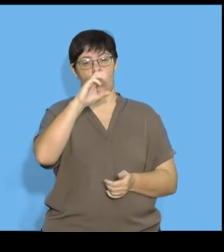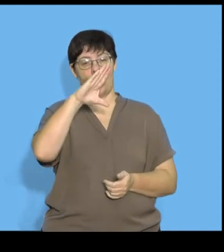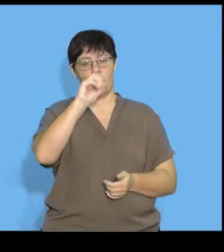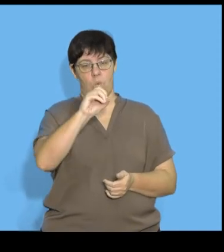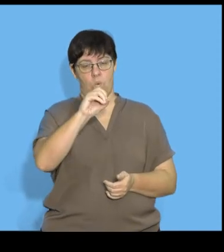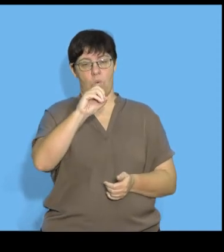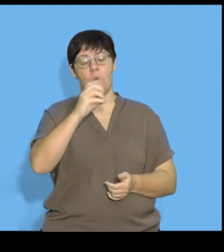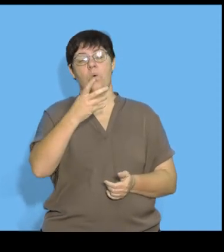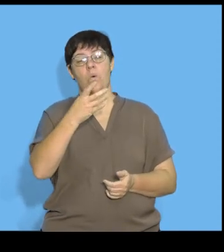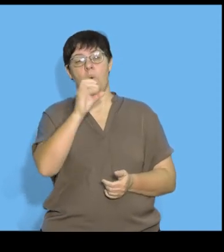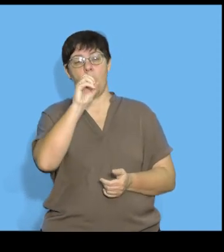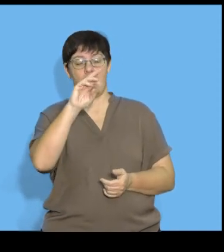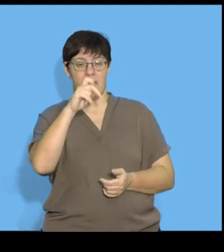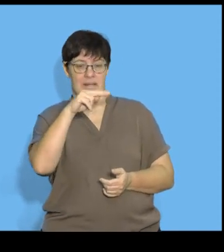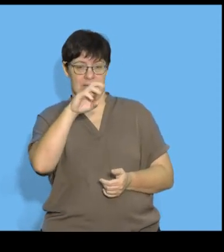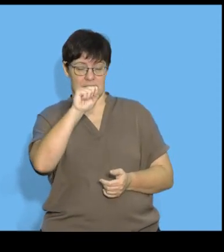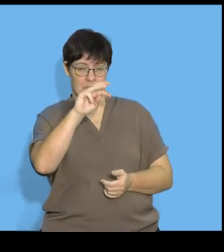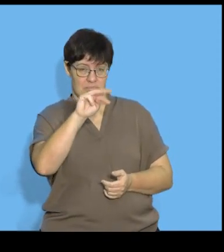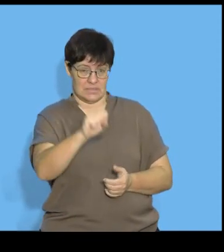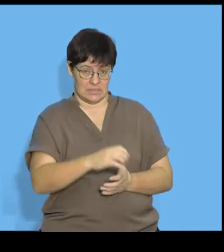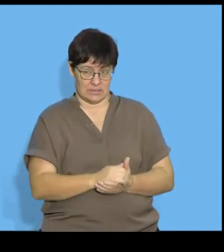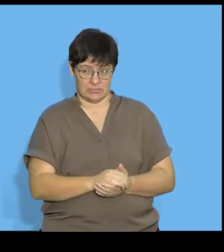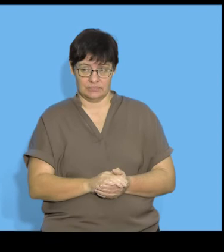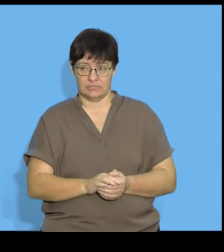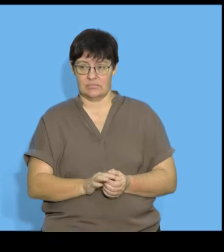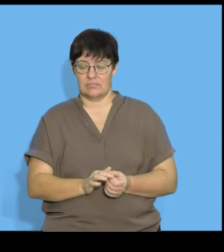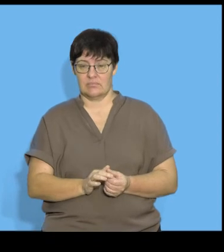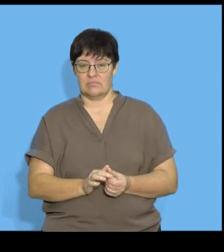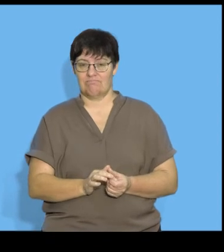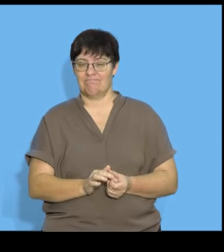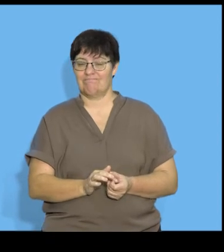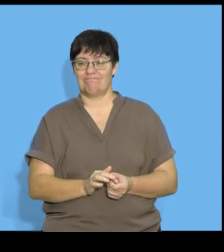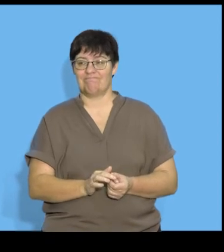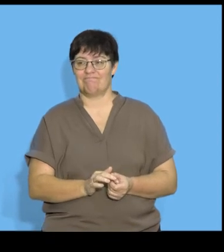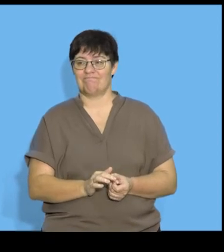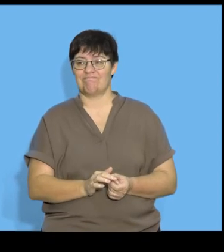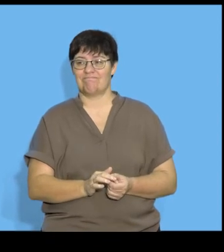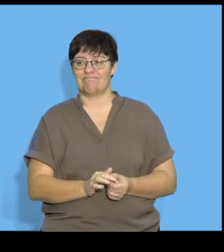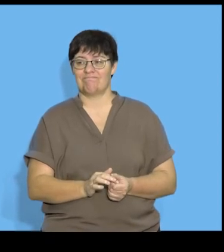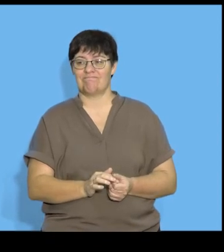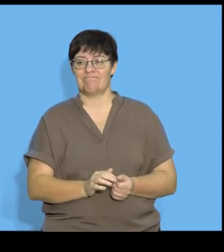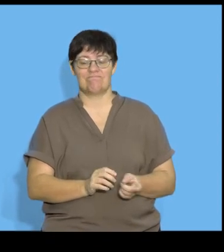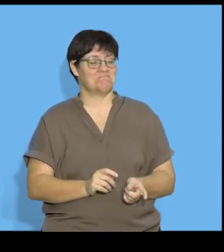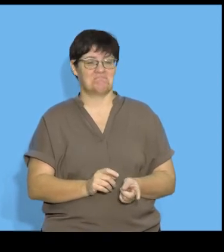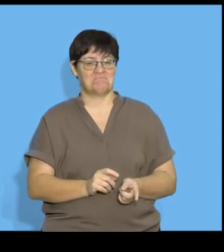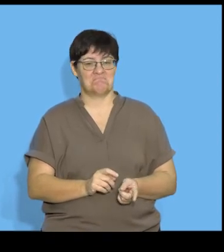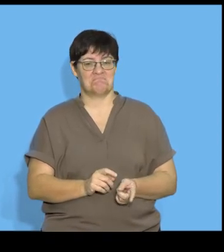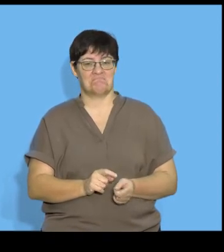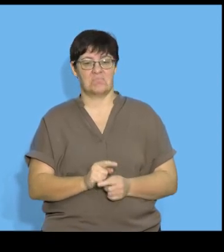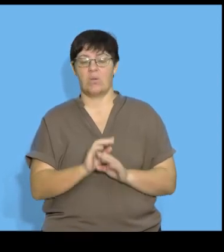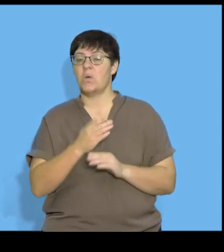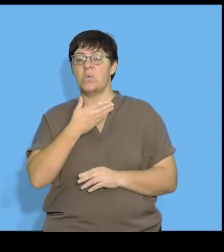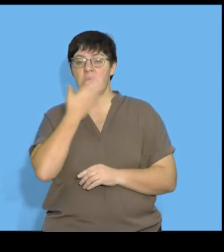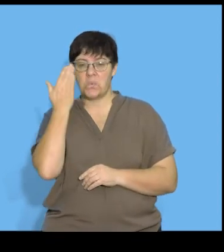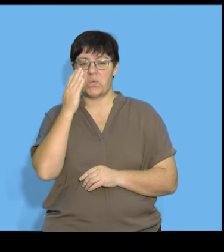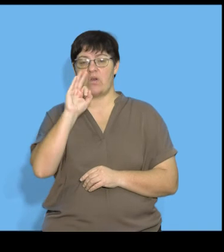So in this case, right, guys, no this group, no fungus. If